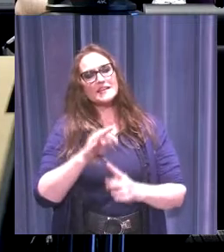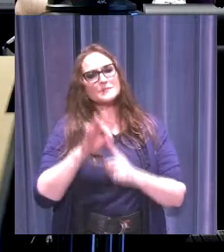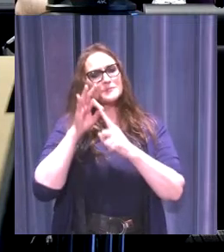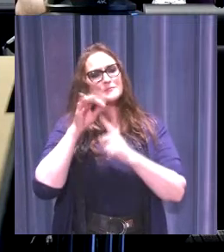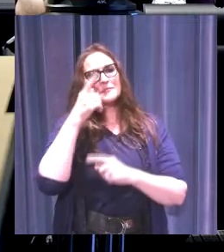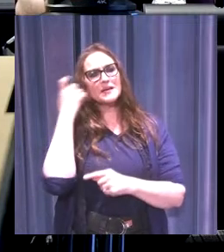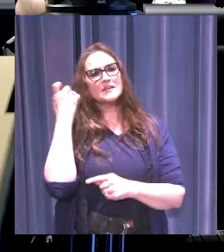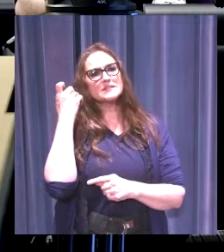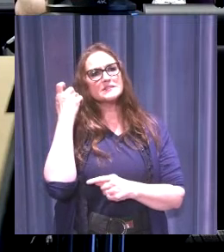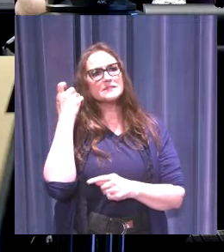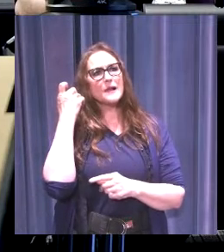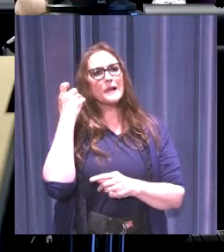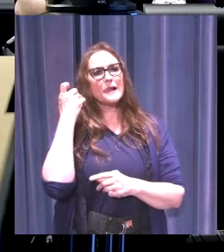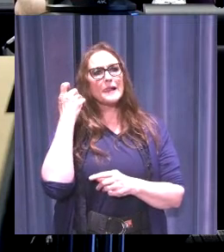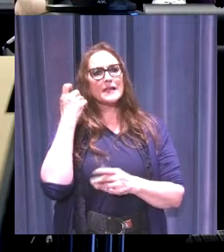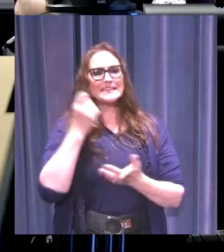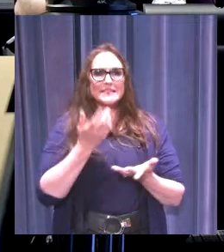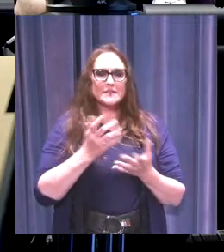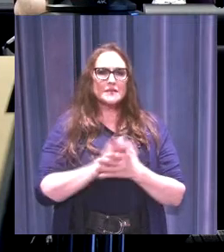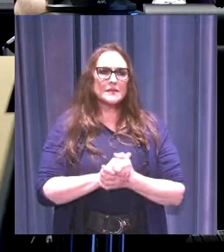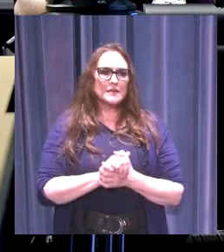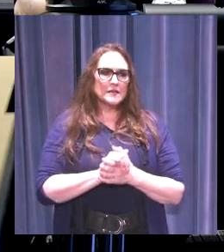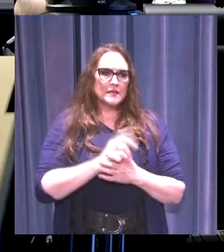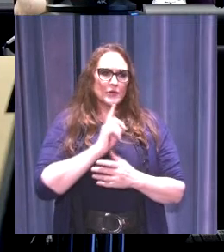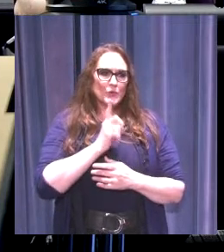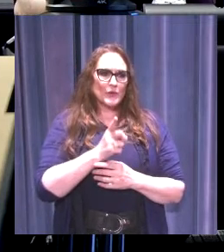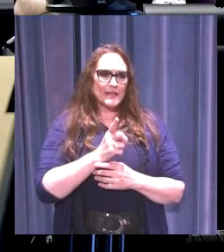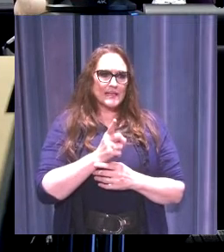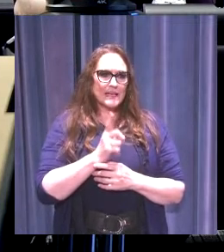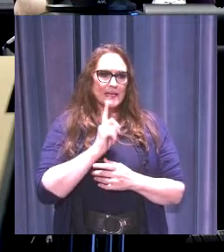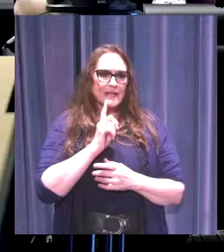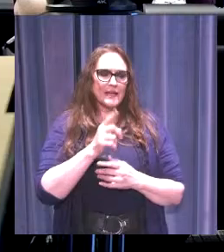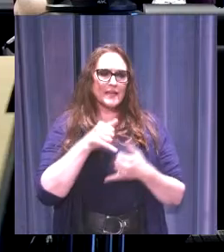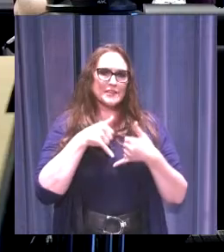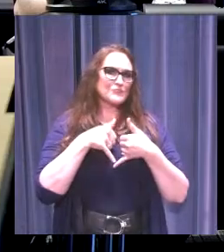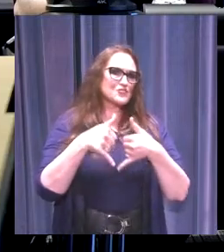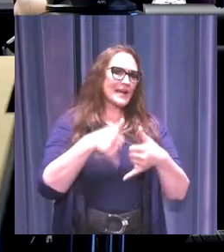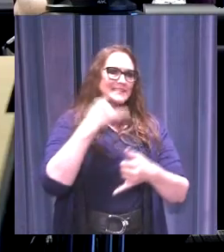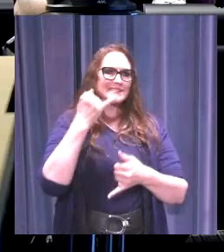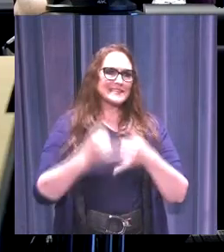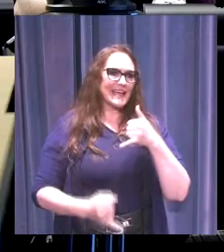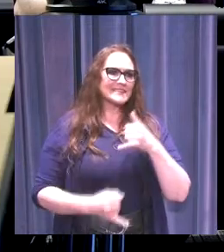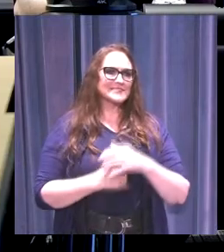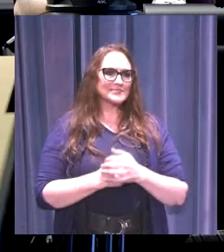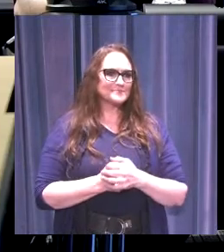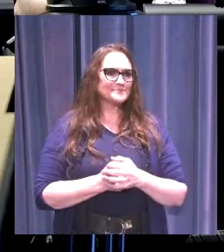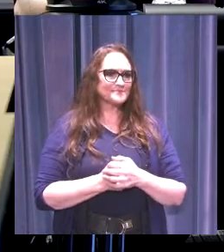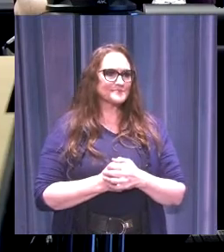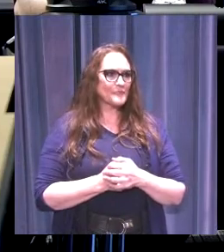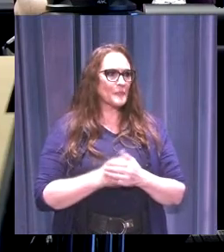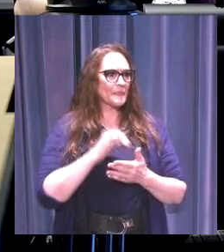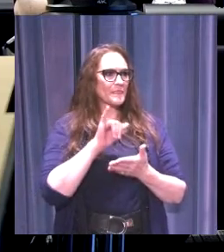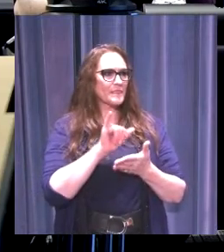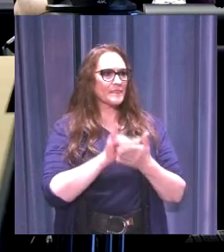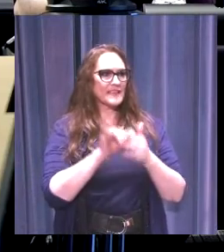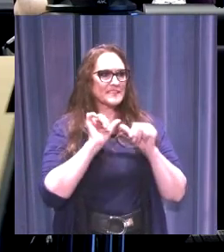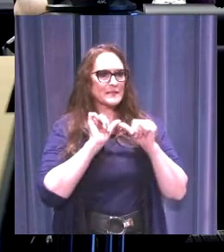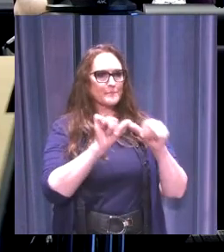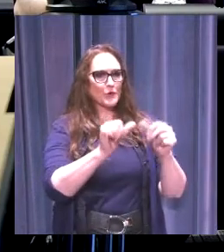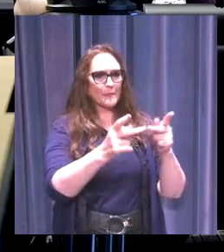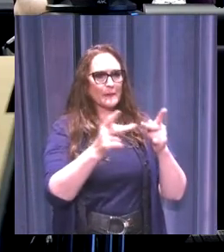since that is really the, if you would, the prize at the end of the railroad as far as I'm concerned. That's the permanent